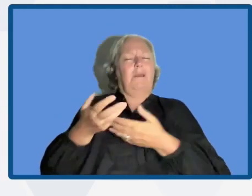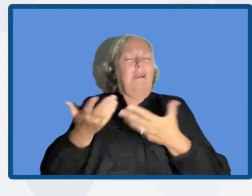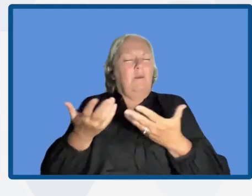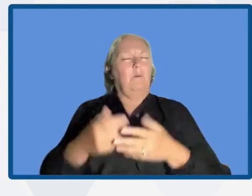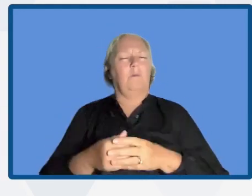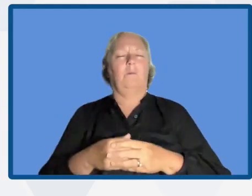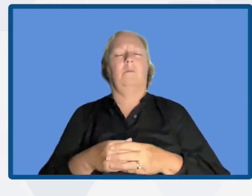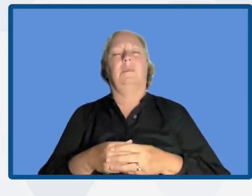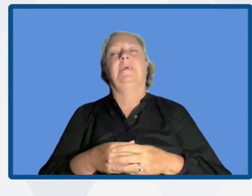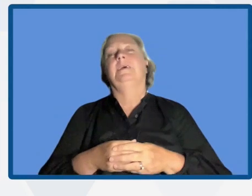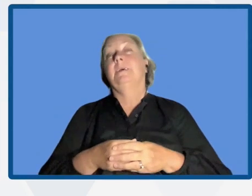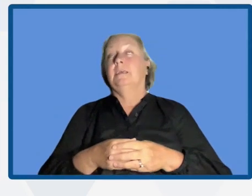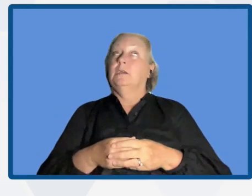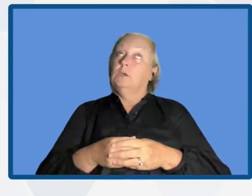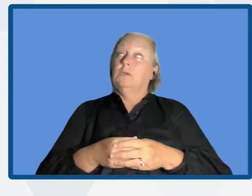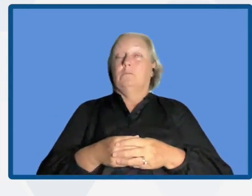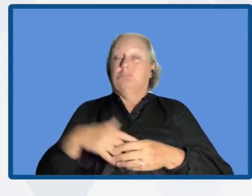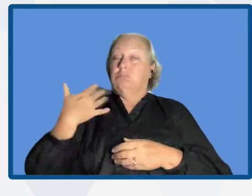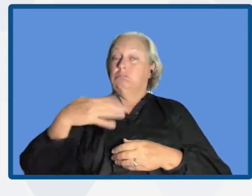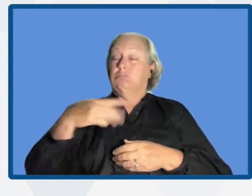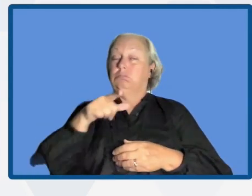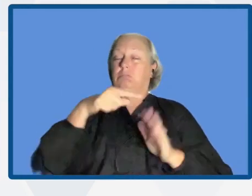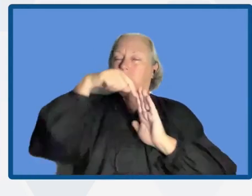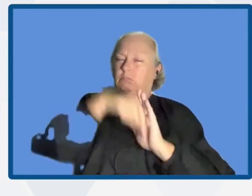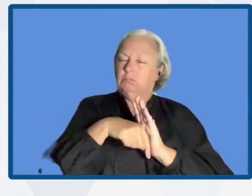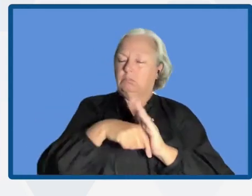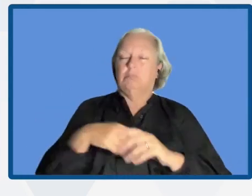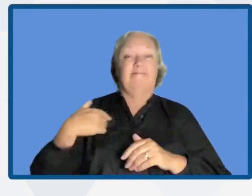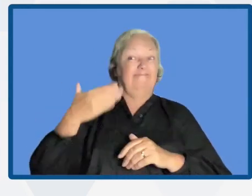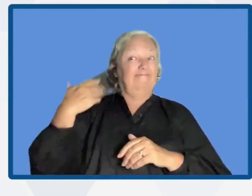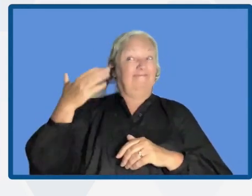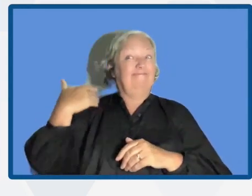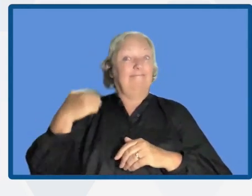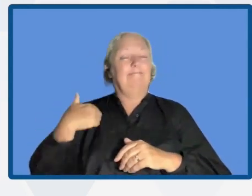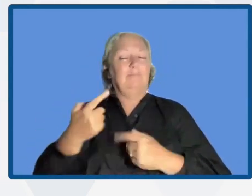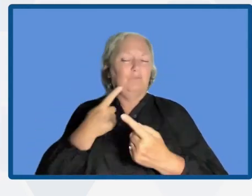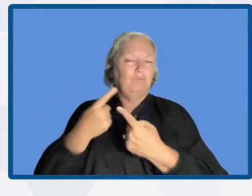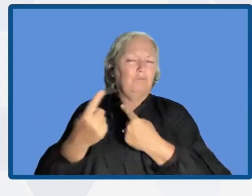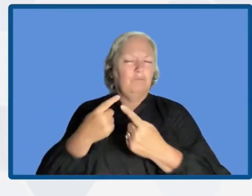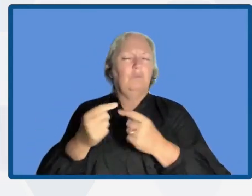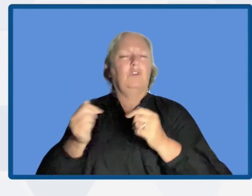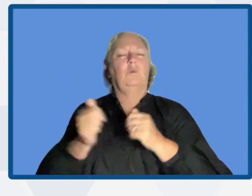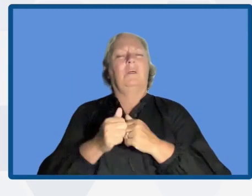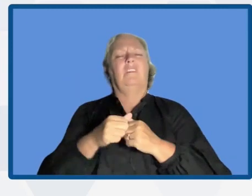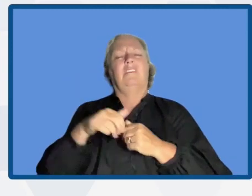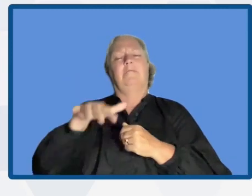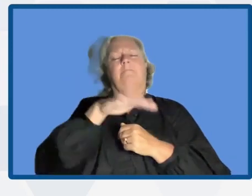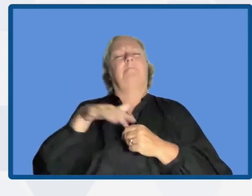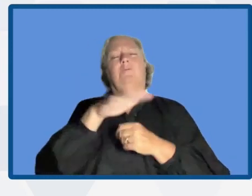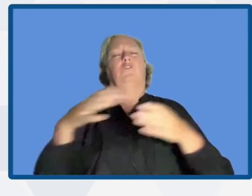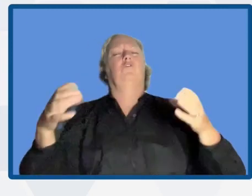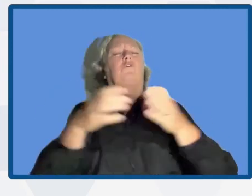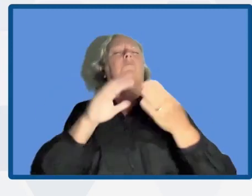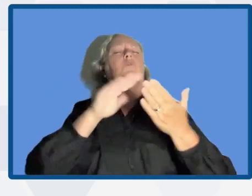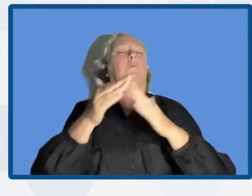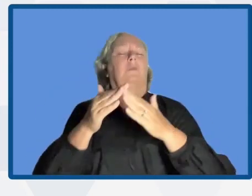is quite complex. We were discussing this recently with SINMUDE and CONRED people. There are sectors